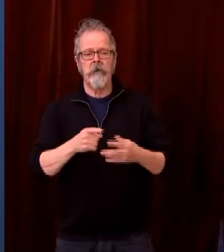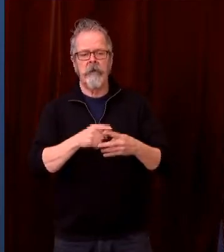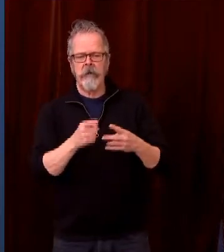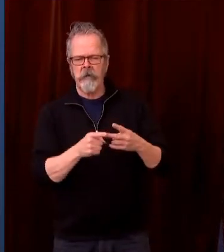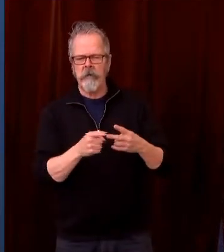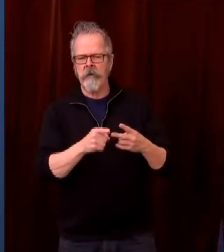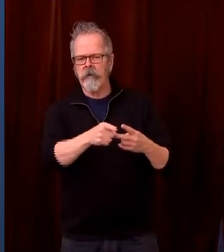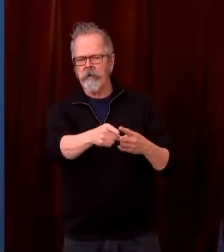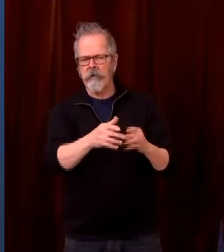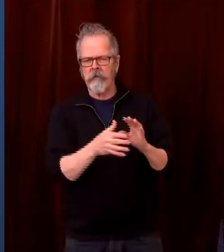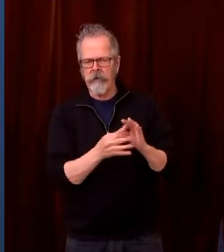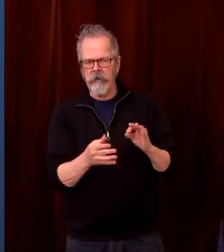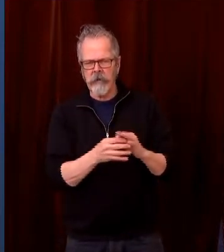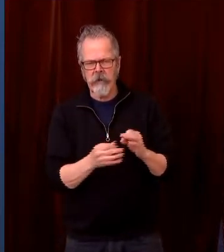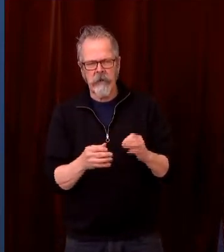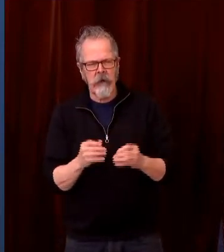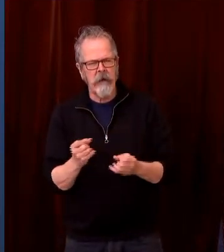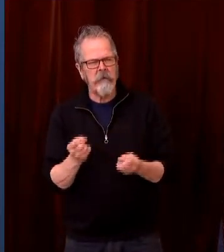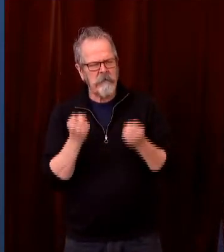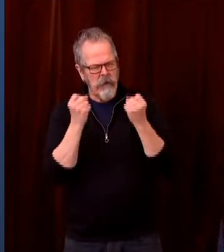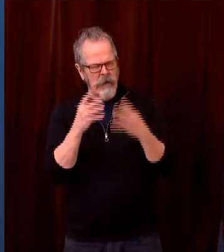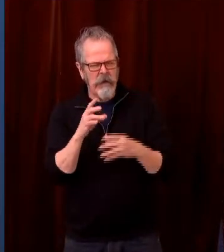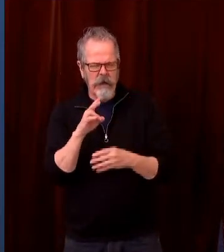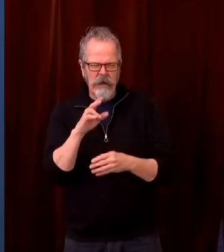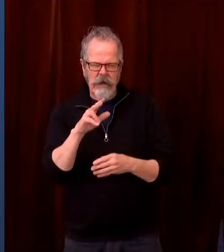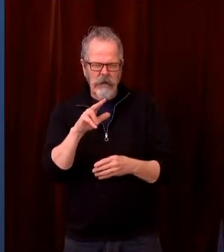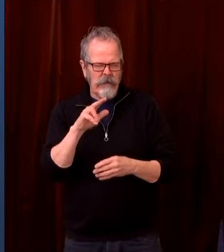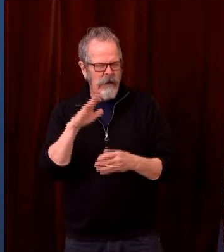500,000 people who have received doses?